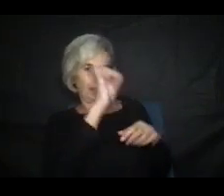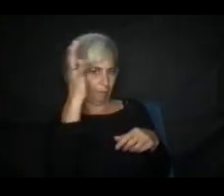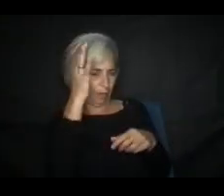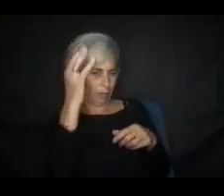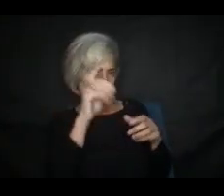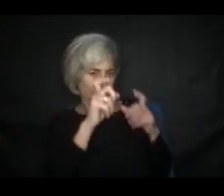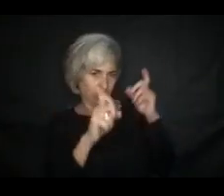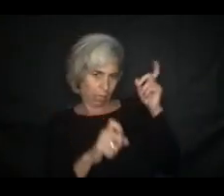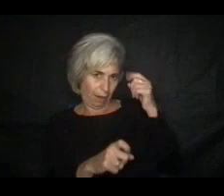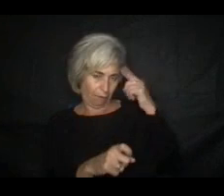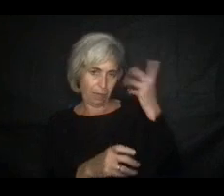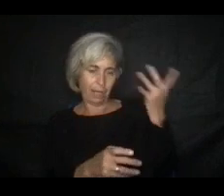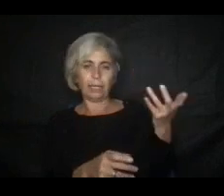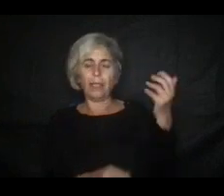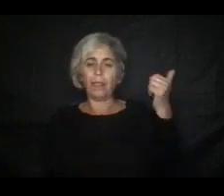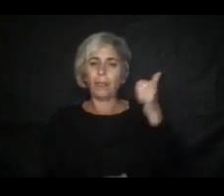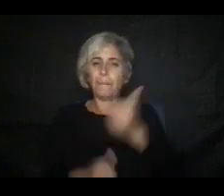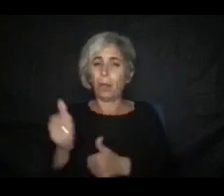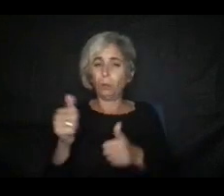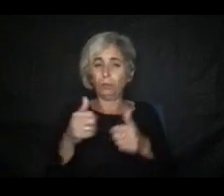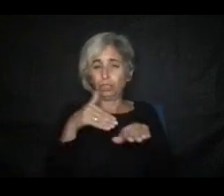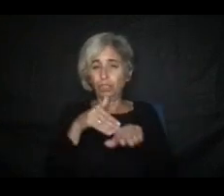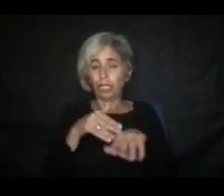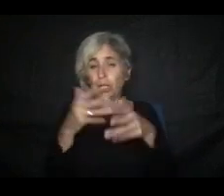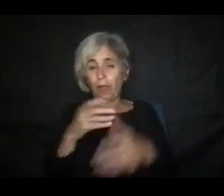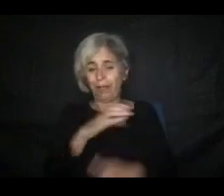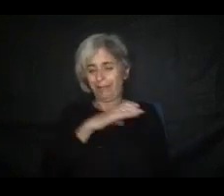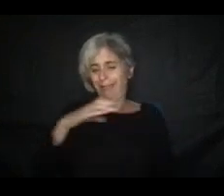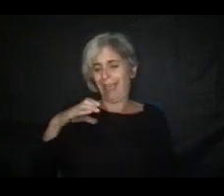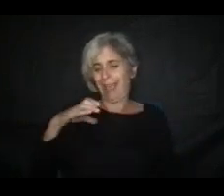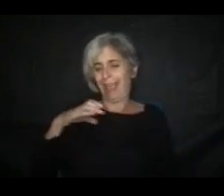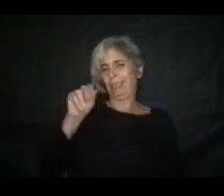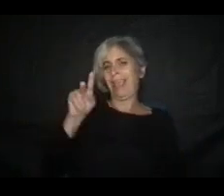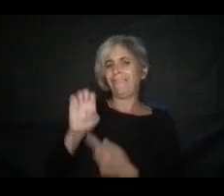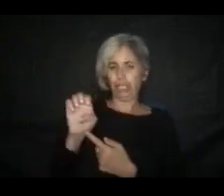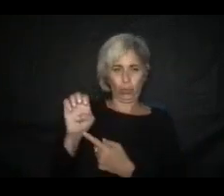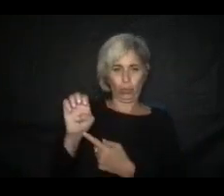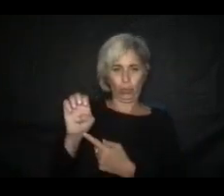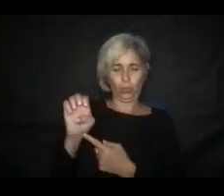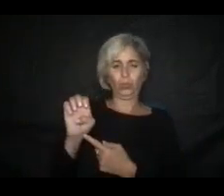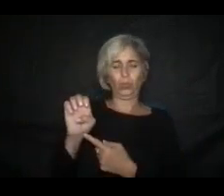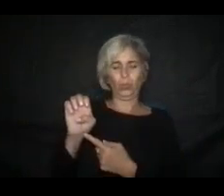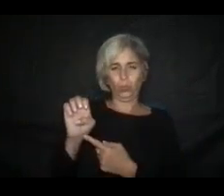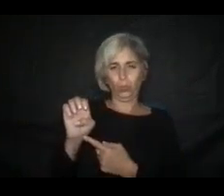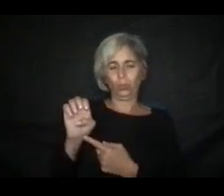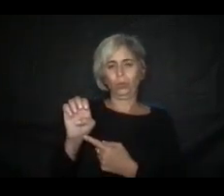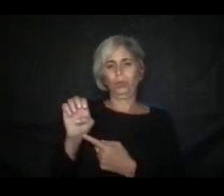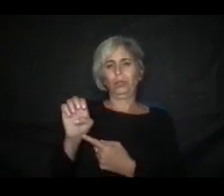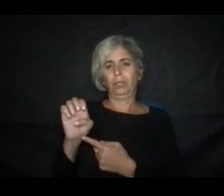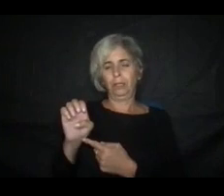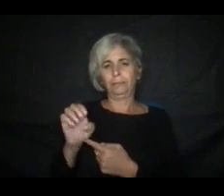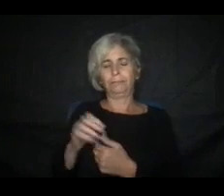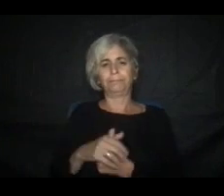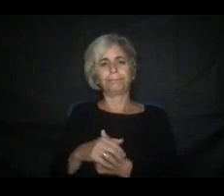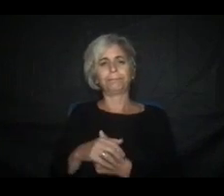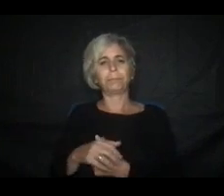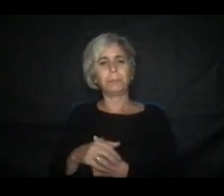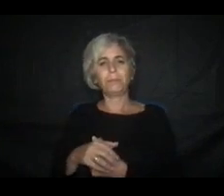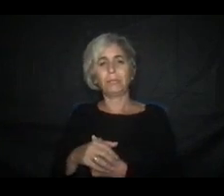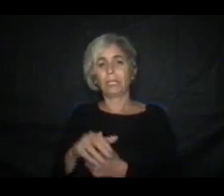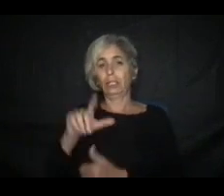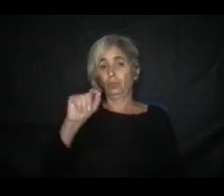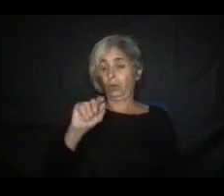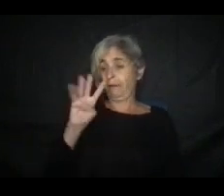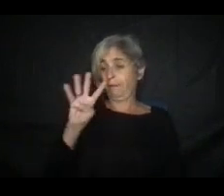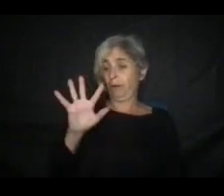with the greatest amount of congestion on it is Congress Avenue, both existing and then out into the future in